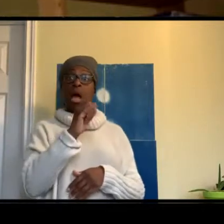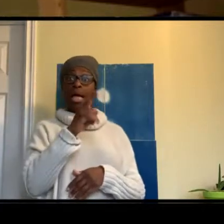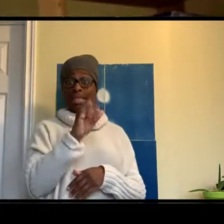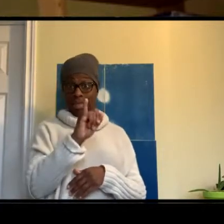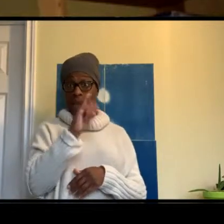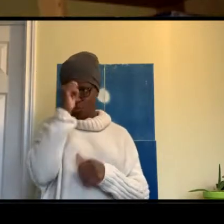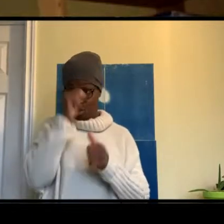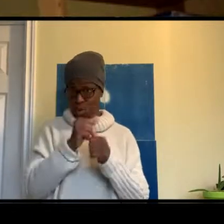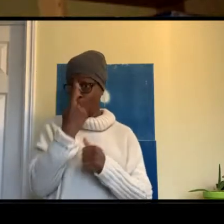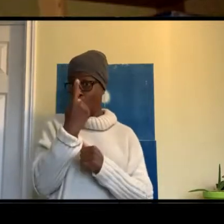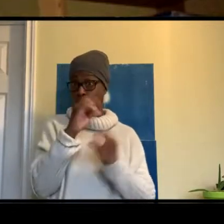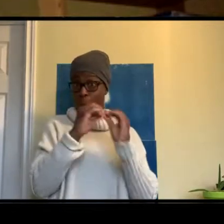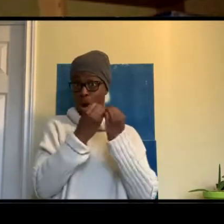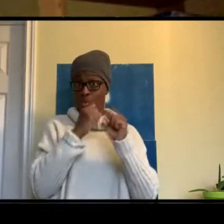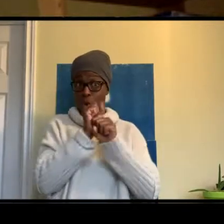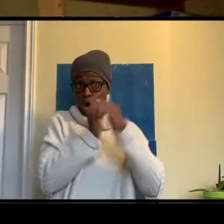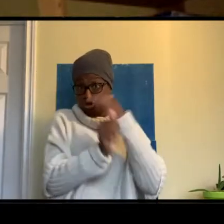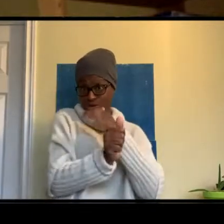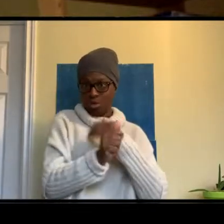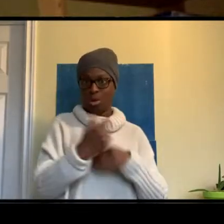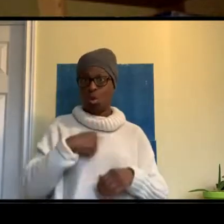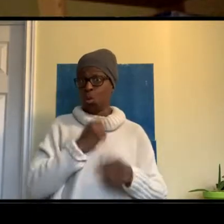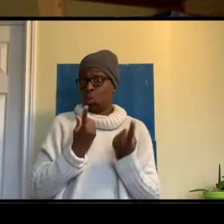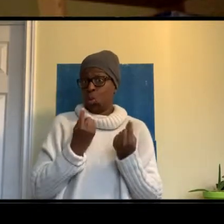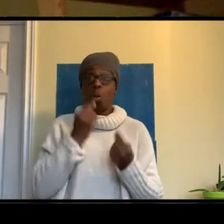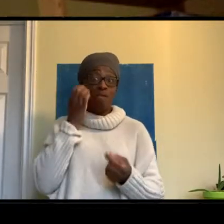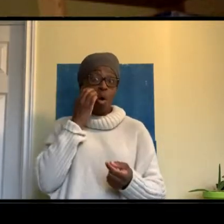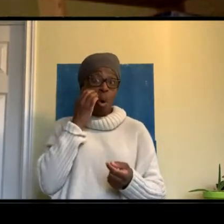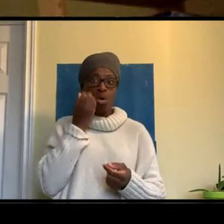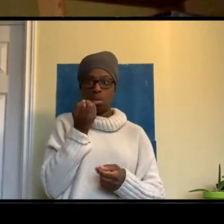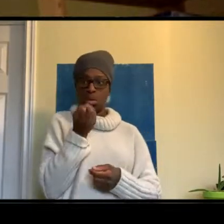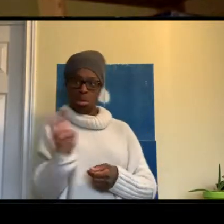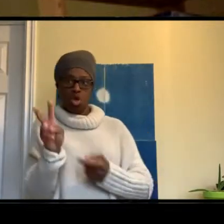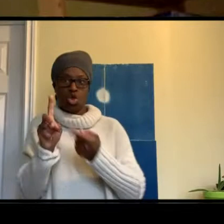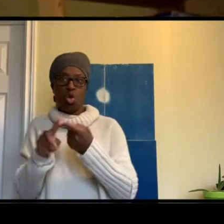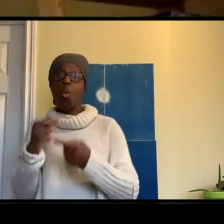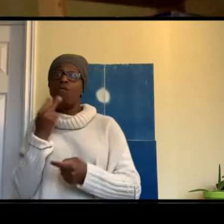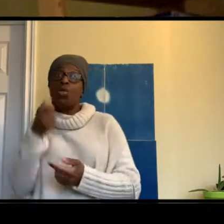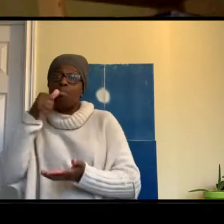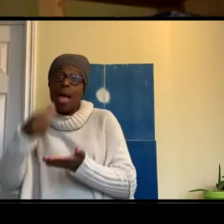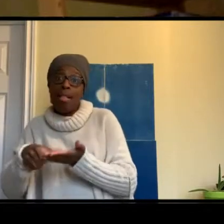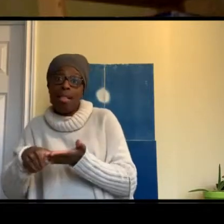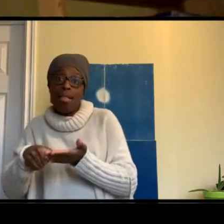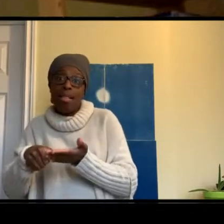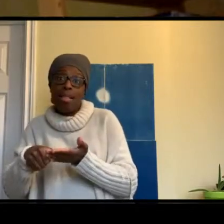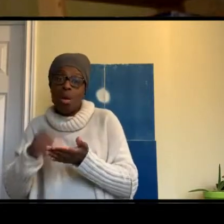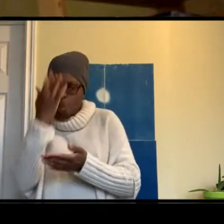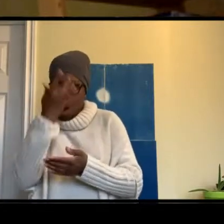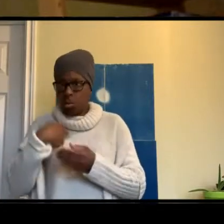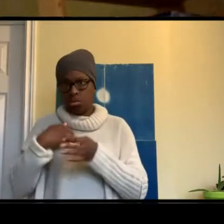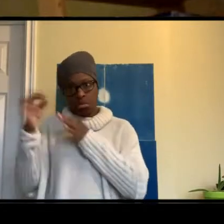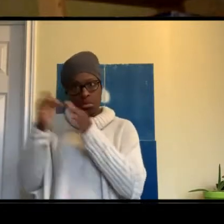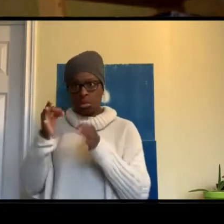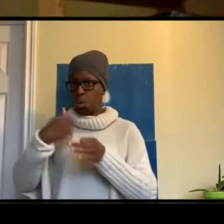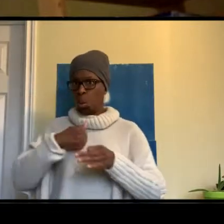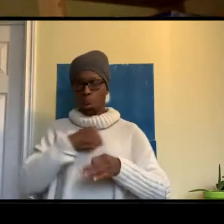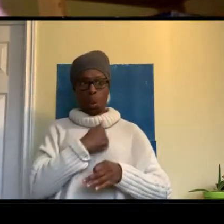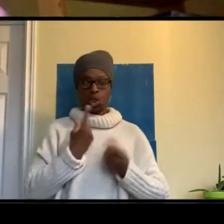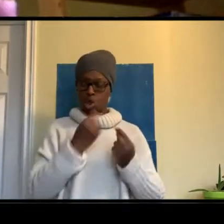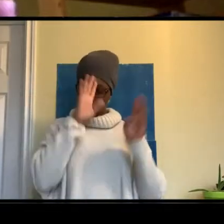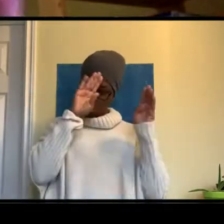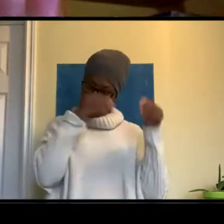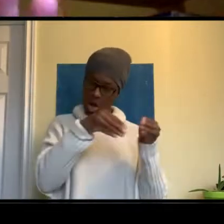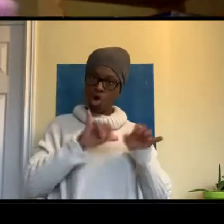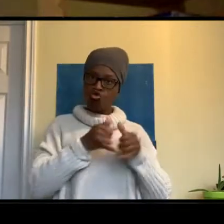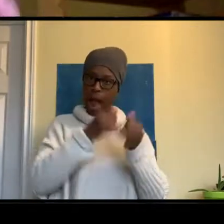we're in the process of grant writing and we really can't be interrupted during the day. You know, your message will be returned tomorrow during these set hours, but we're